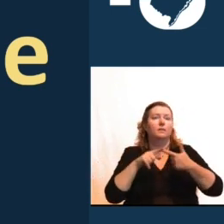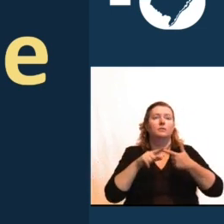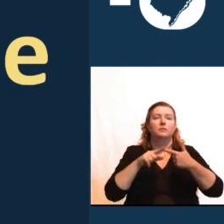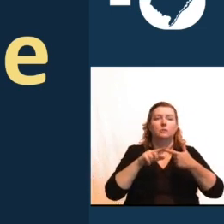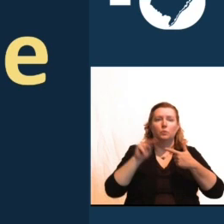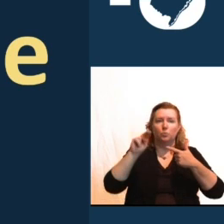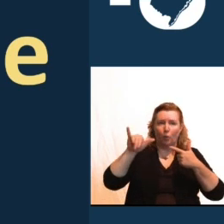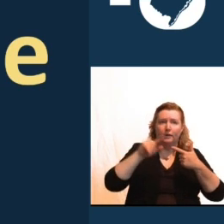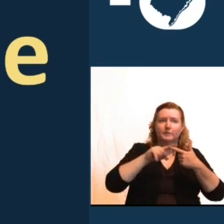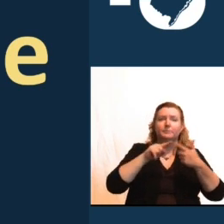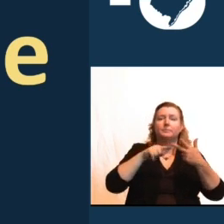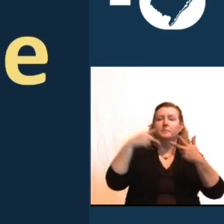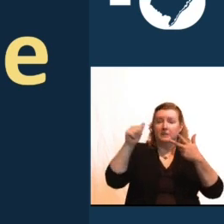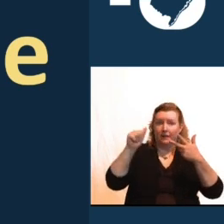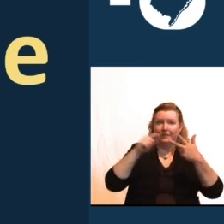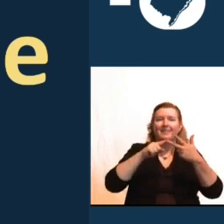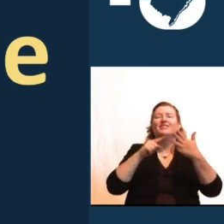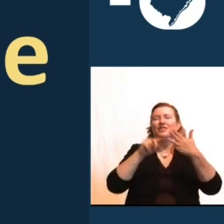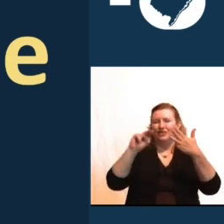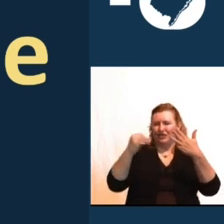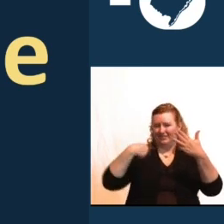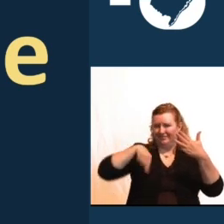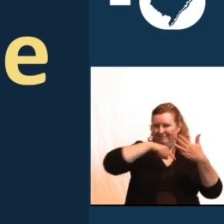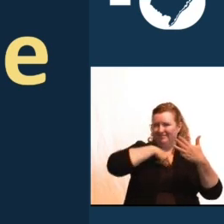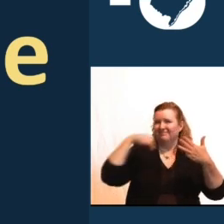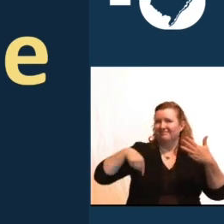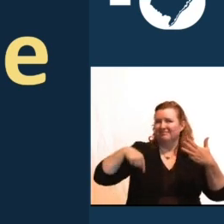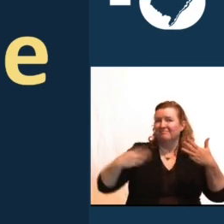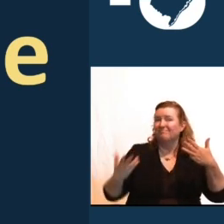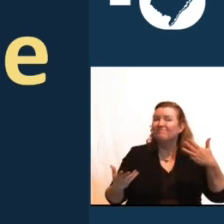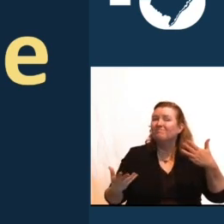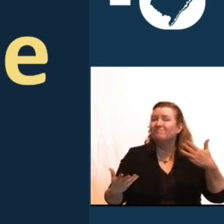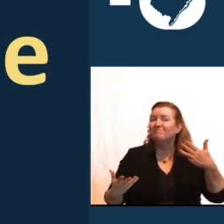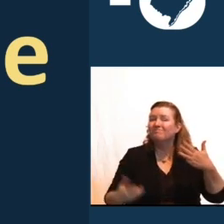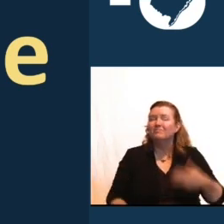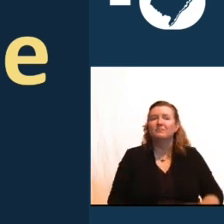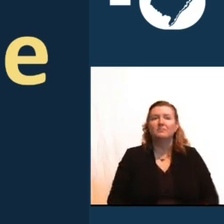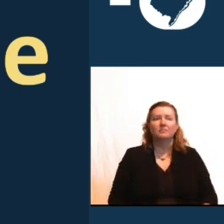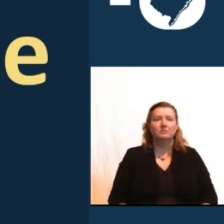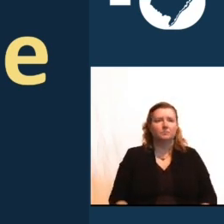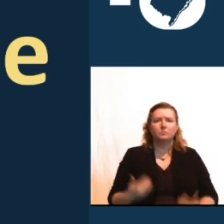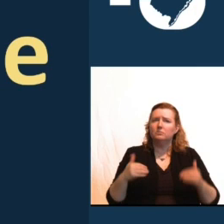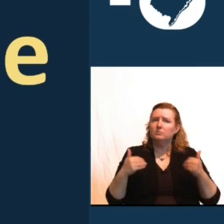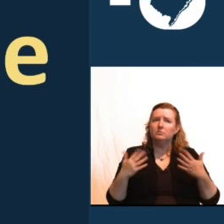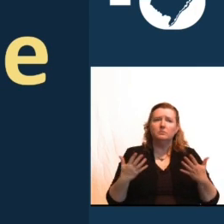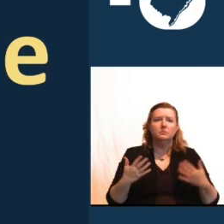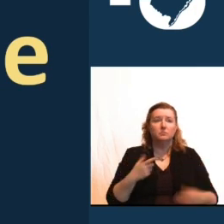Ukrainian Orthodox Church is North American headquarters, is in New Jersey,